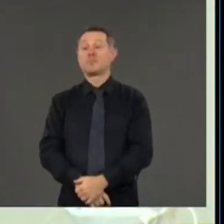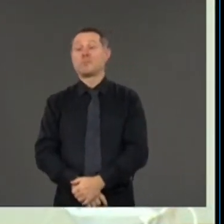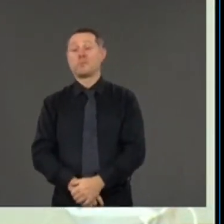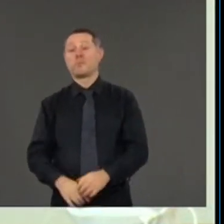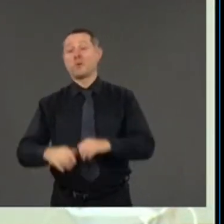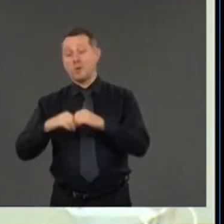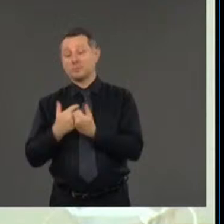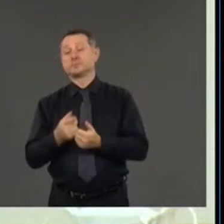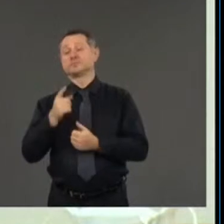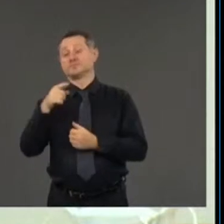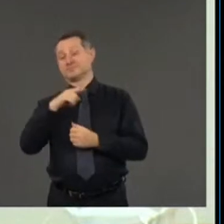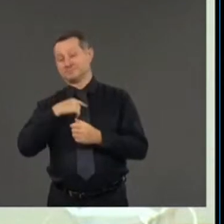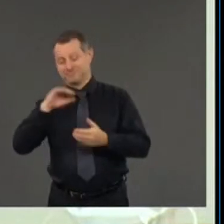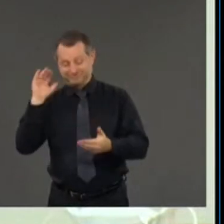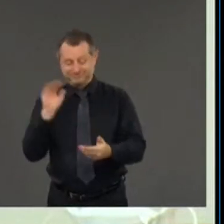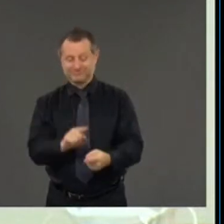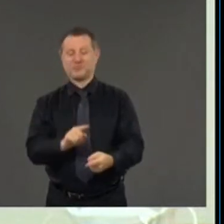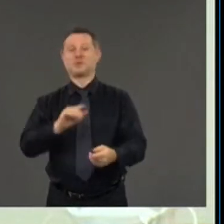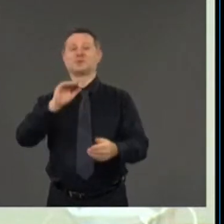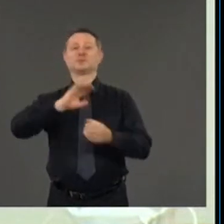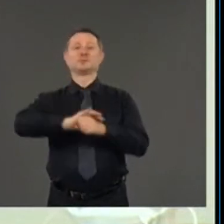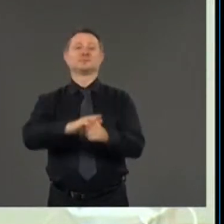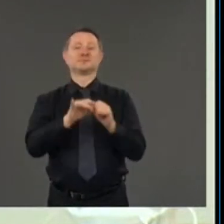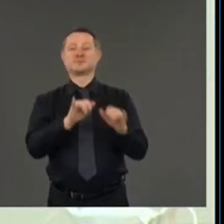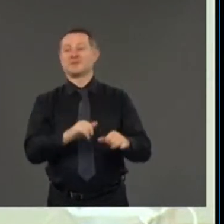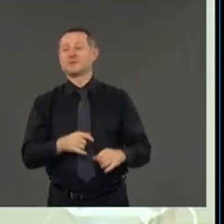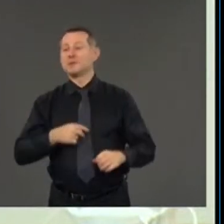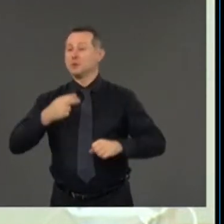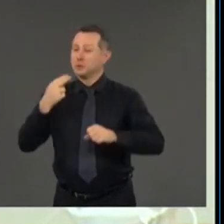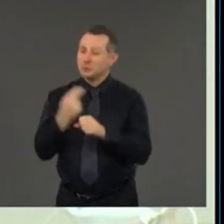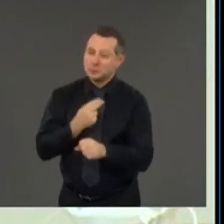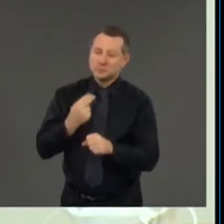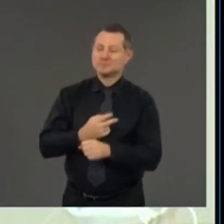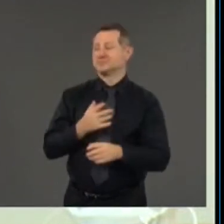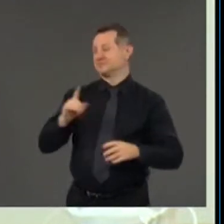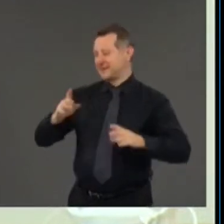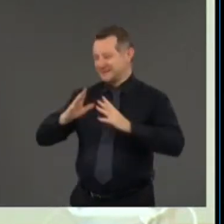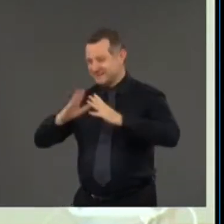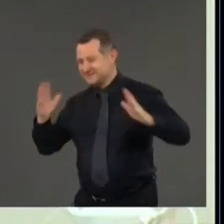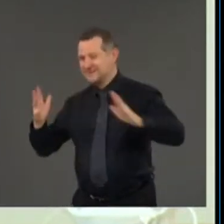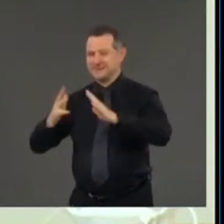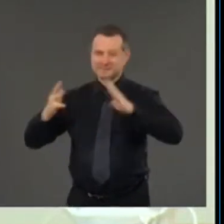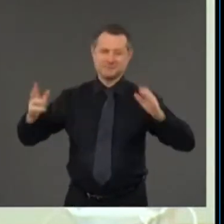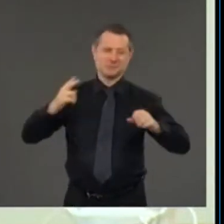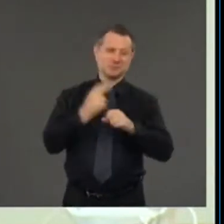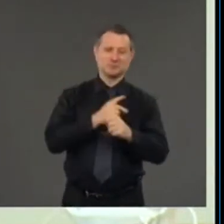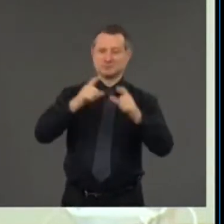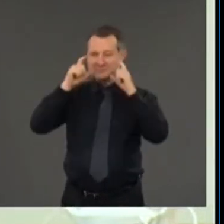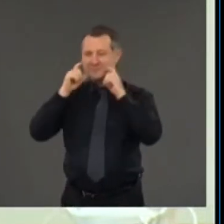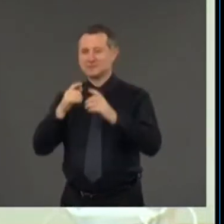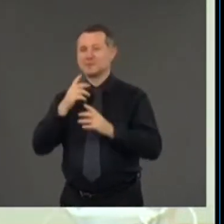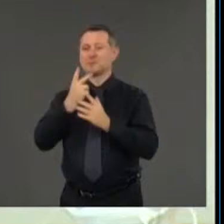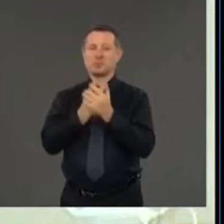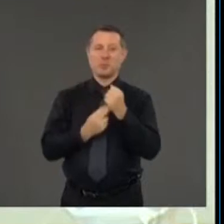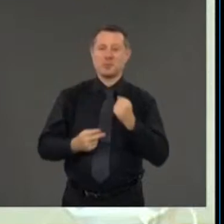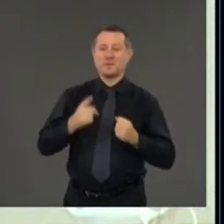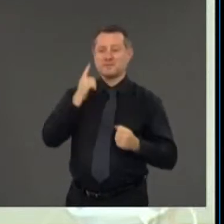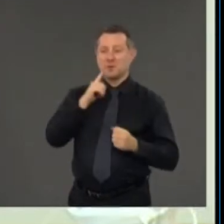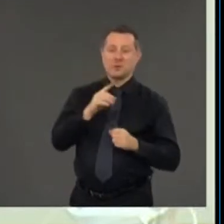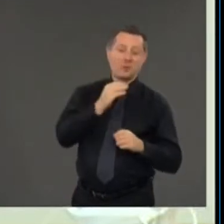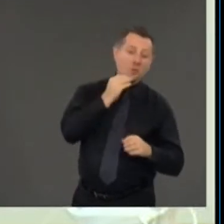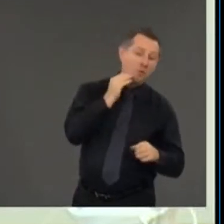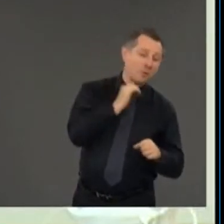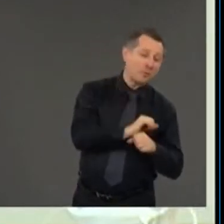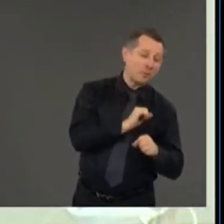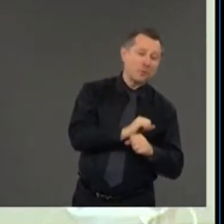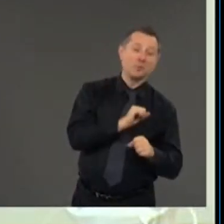dealing with this virus, is the use of social distancing and masks, both for workers in nursing homes and hospitals and